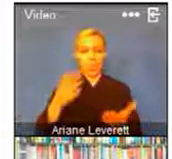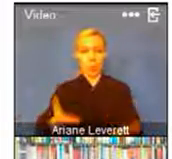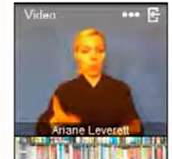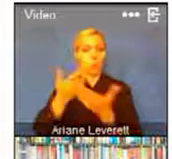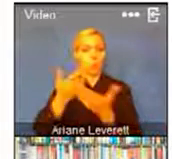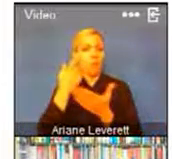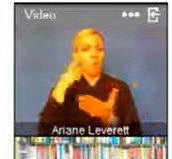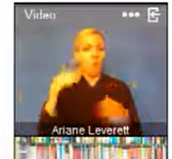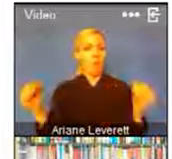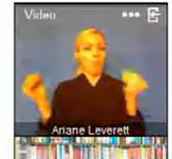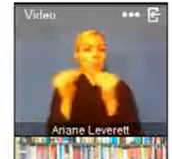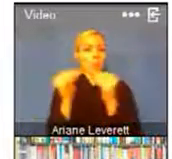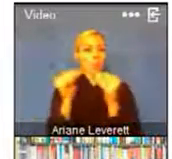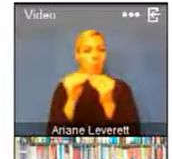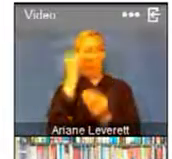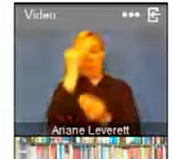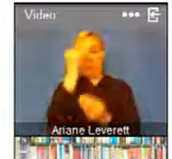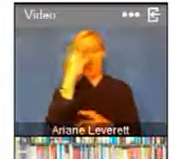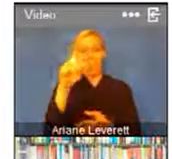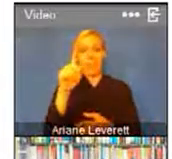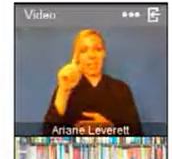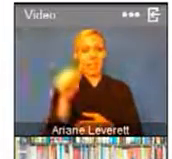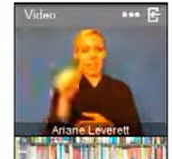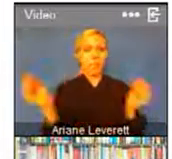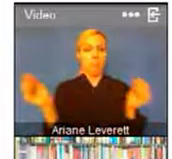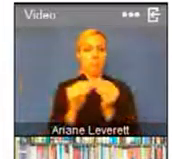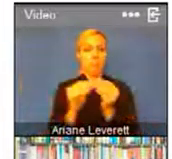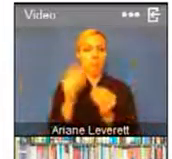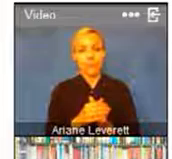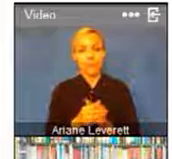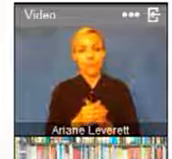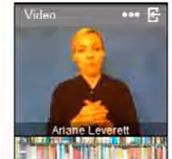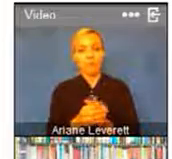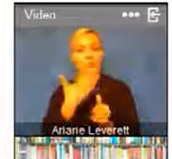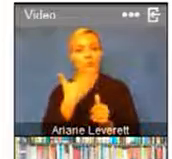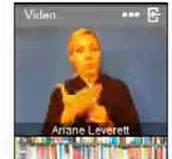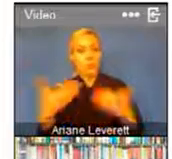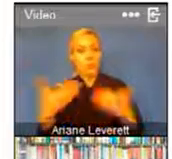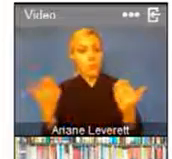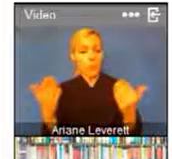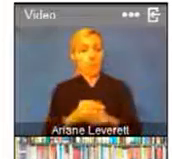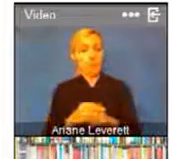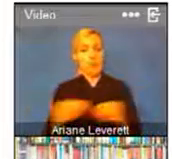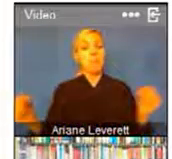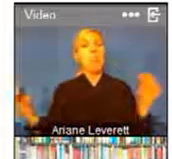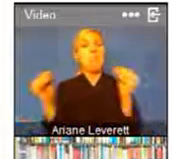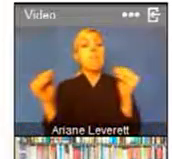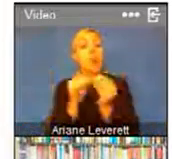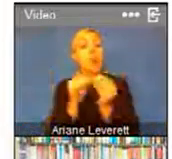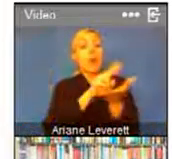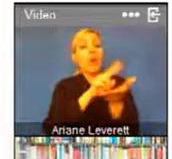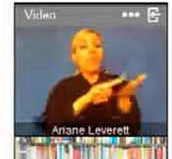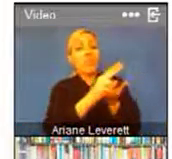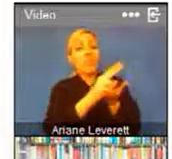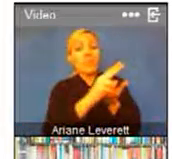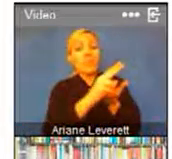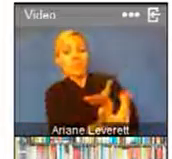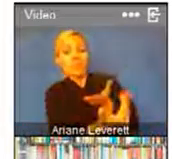and Sub-Saharan Africa still have a problem with pre-primary gross enrollment